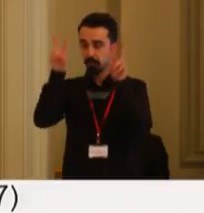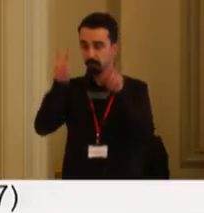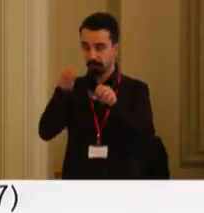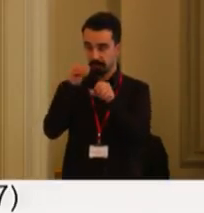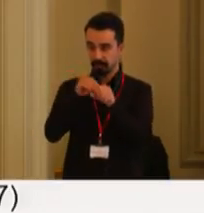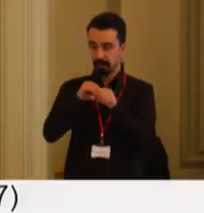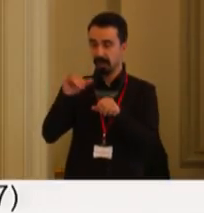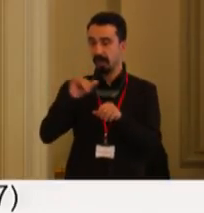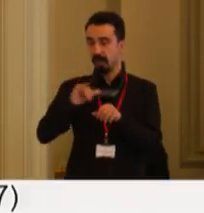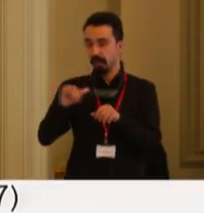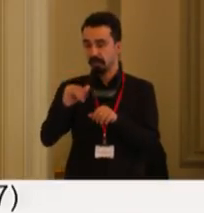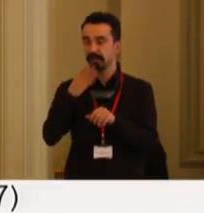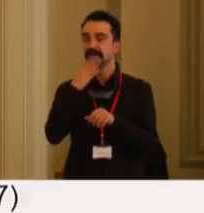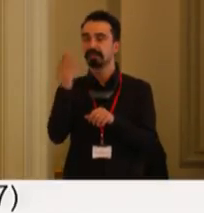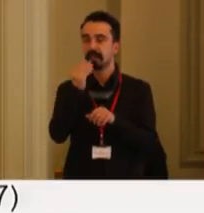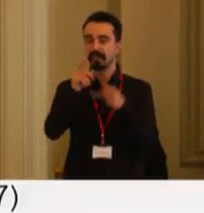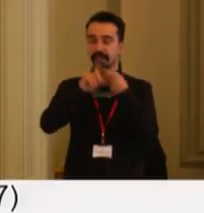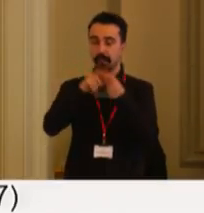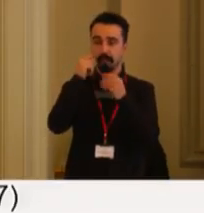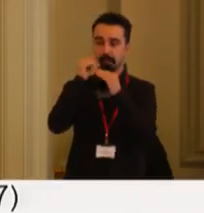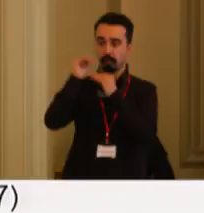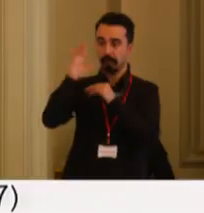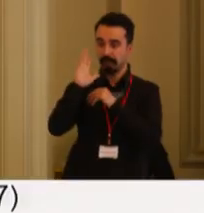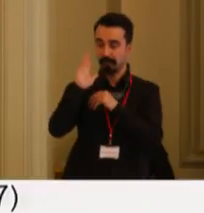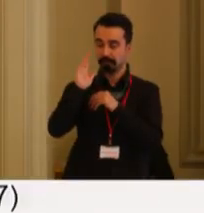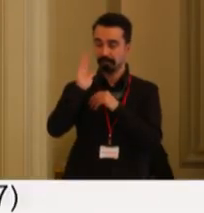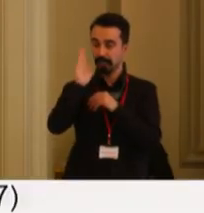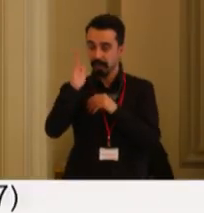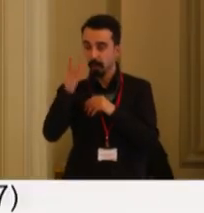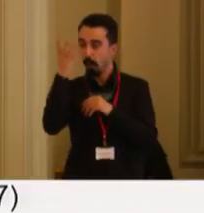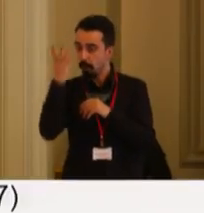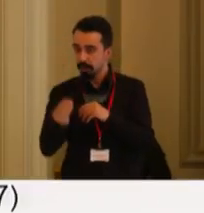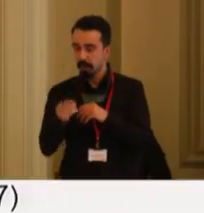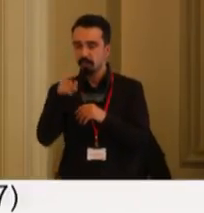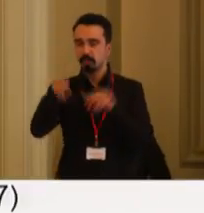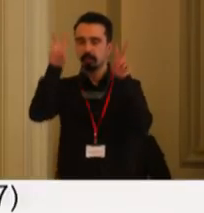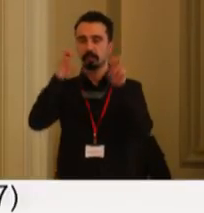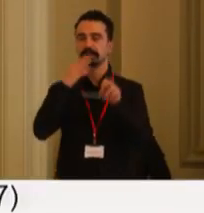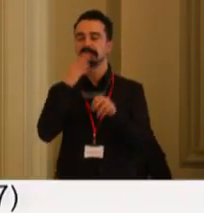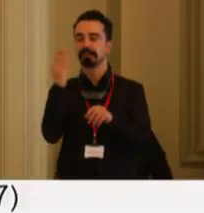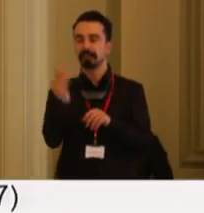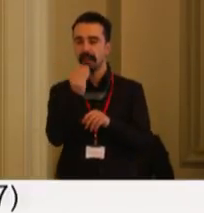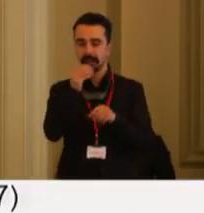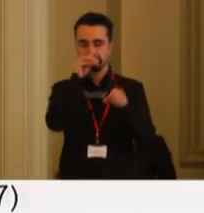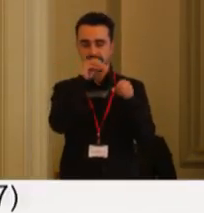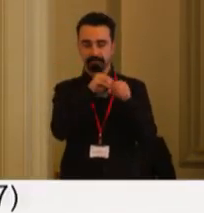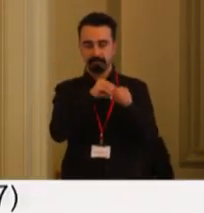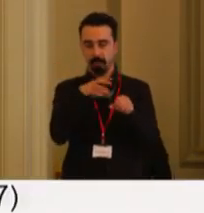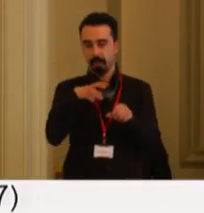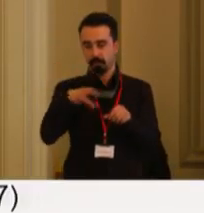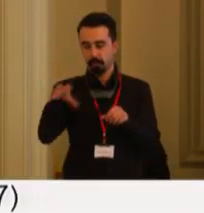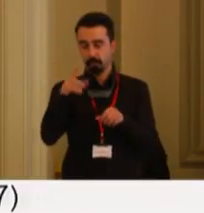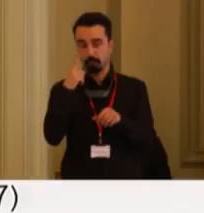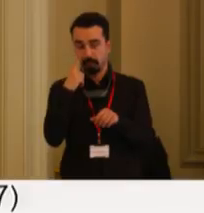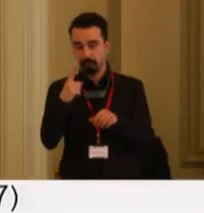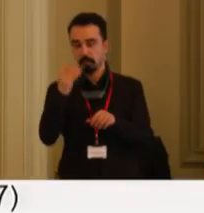notwithstanding, gender may be, as far how they feel about gender, is sort of one area where they've outperformed the